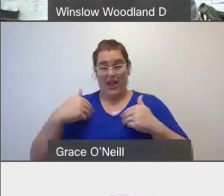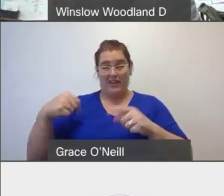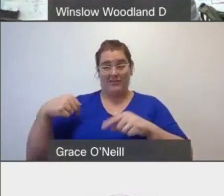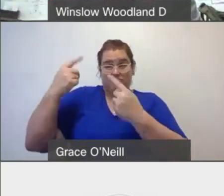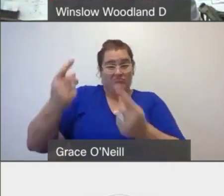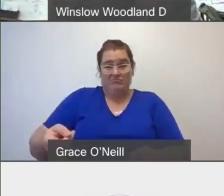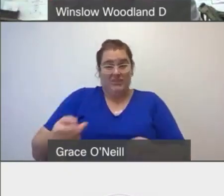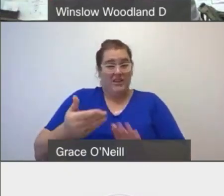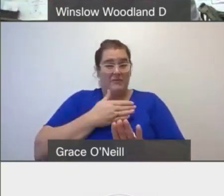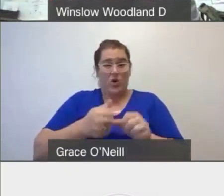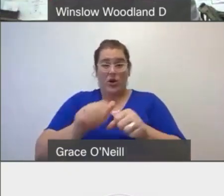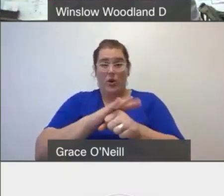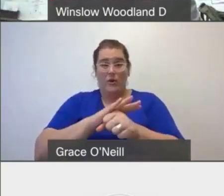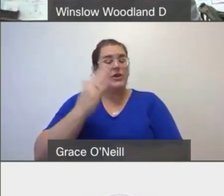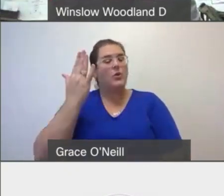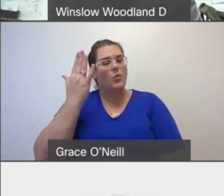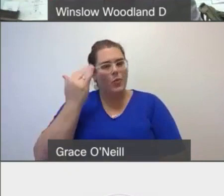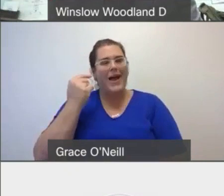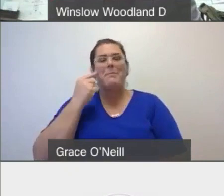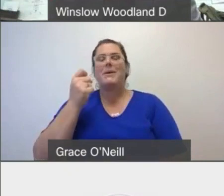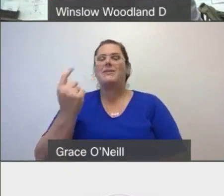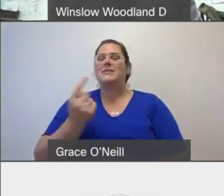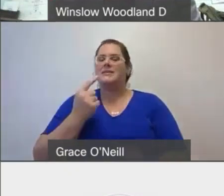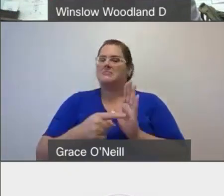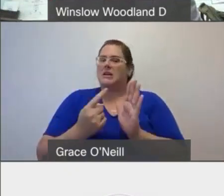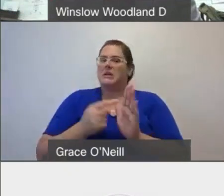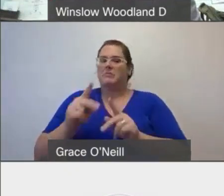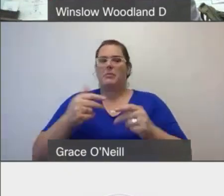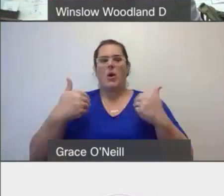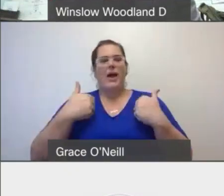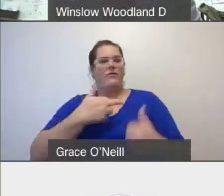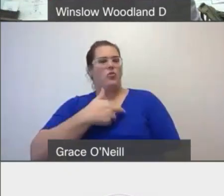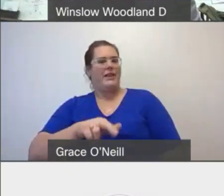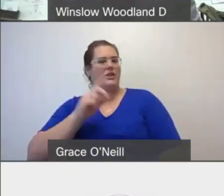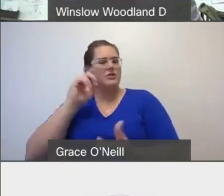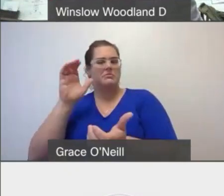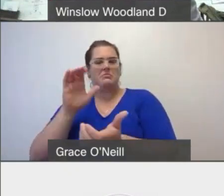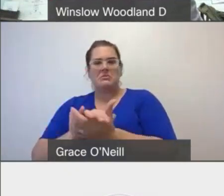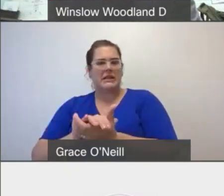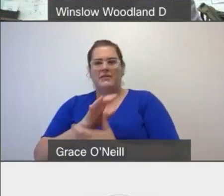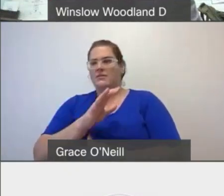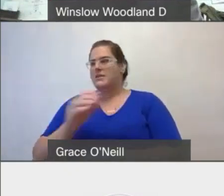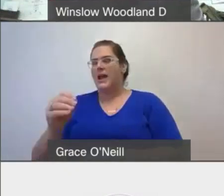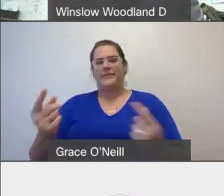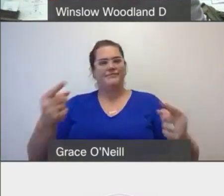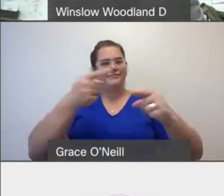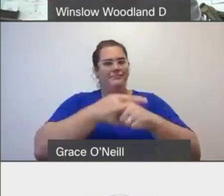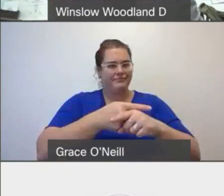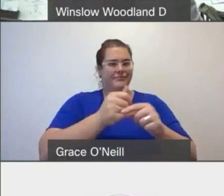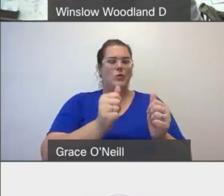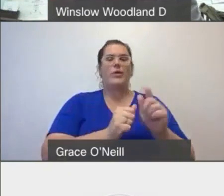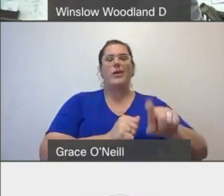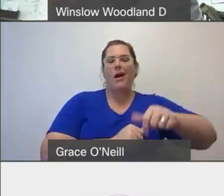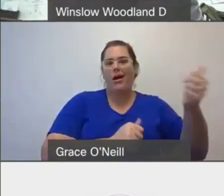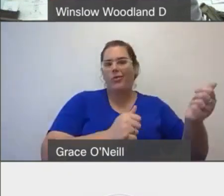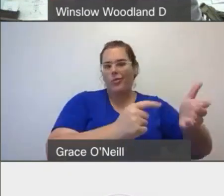there has always been the possibility that a person could be seeking a religious accommodation for any number